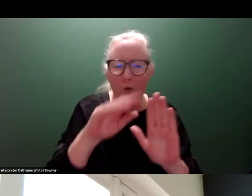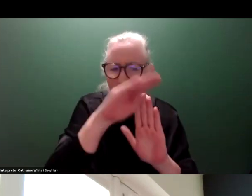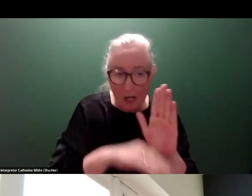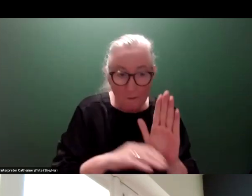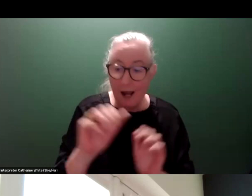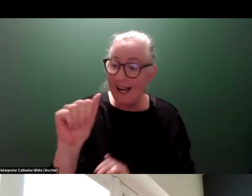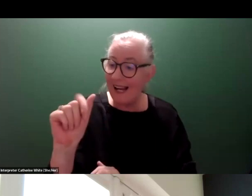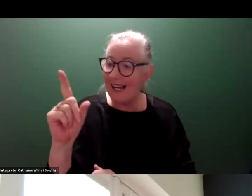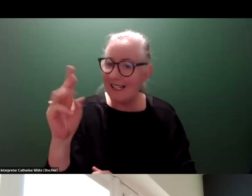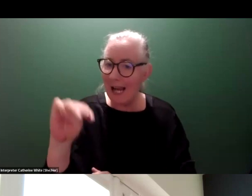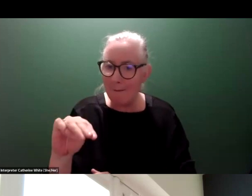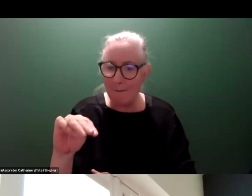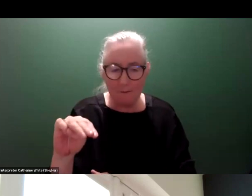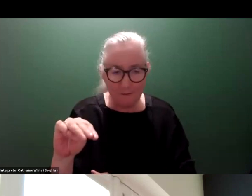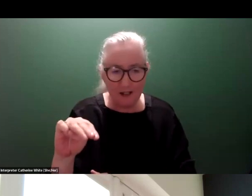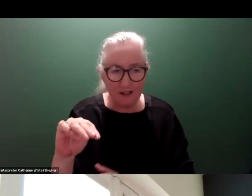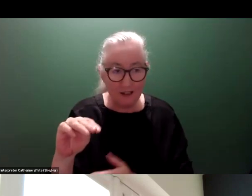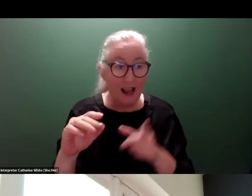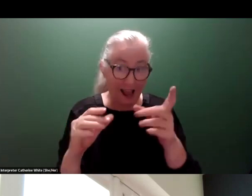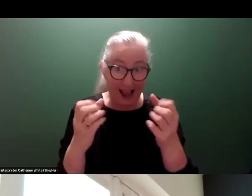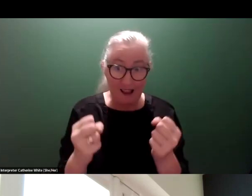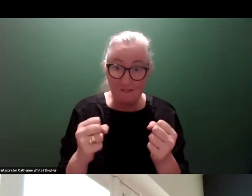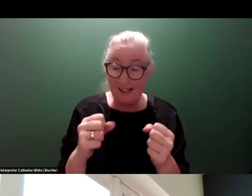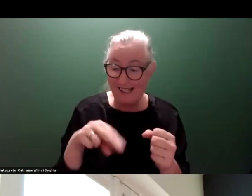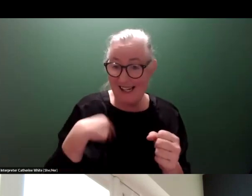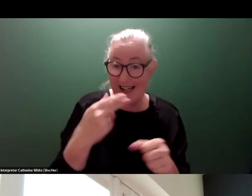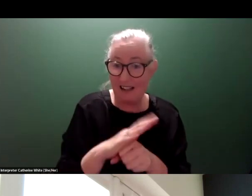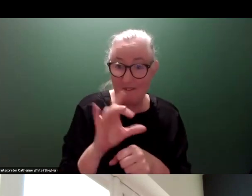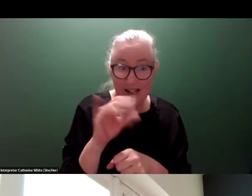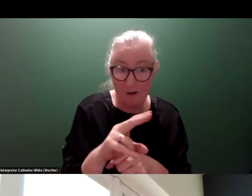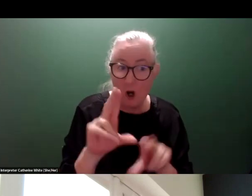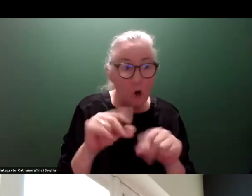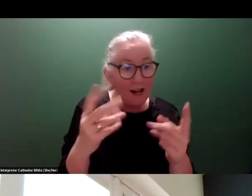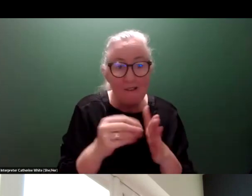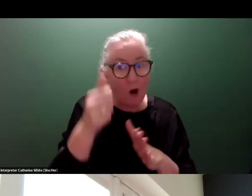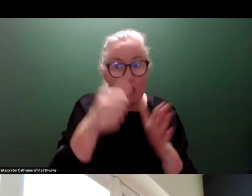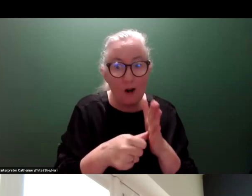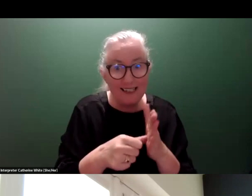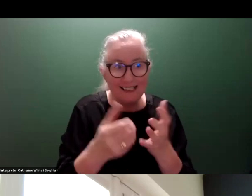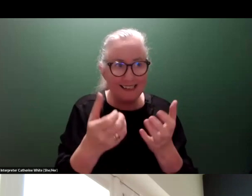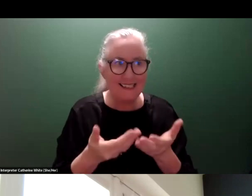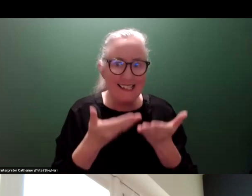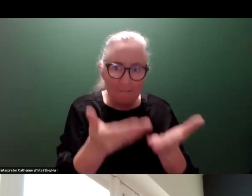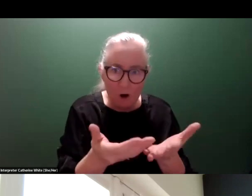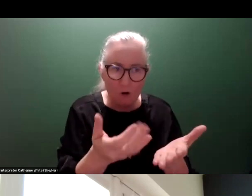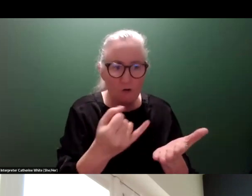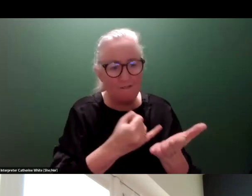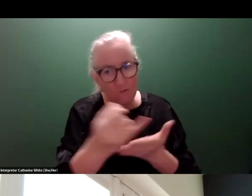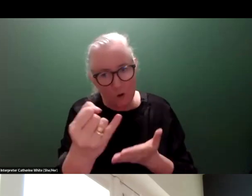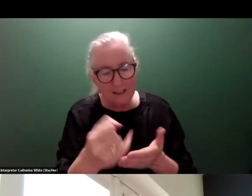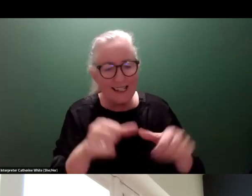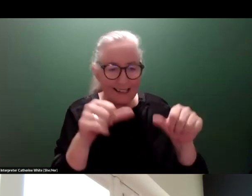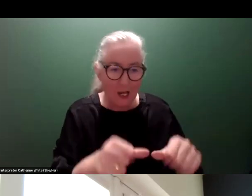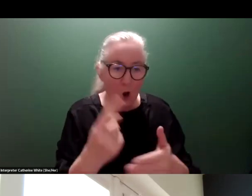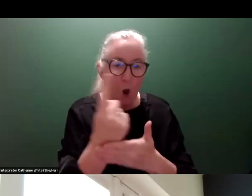ADM hasn't abolished next of kin consent, and nobody has authority to give or refuse consent unless they have specific